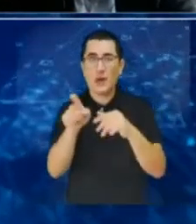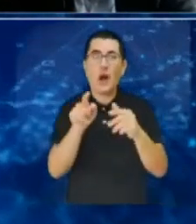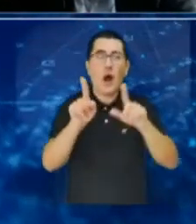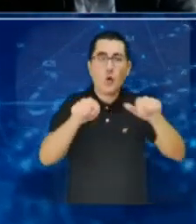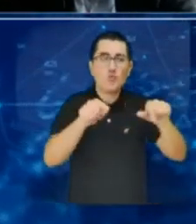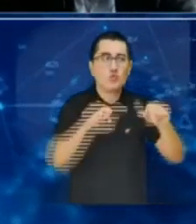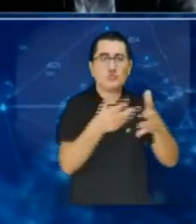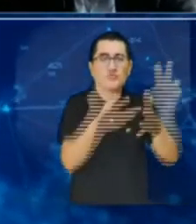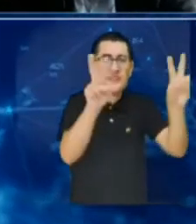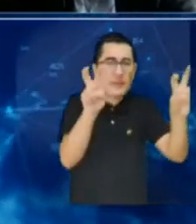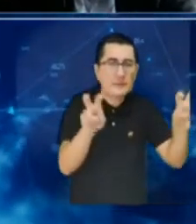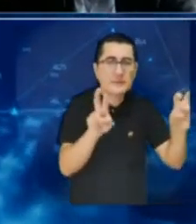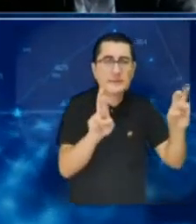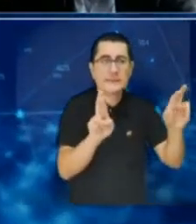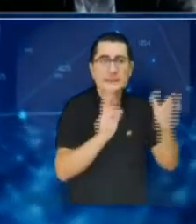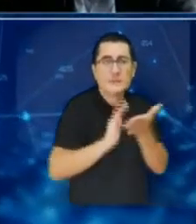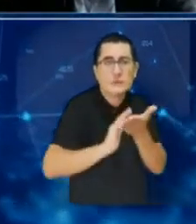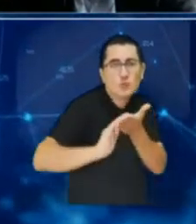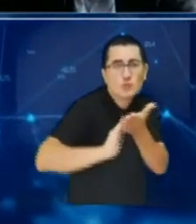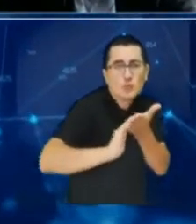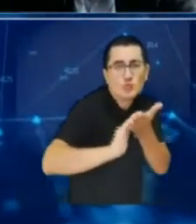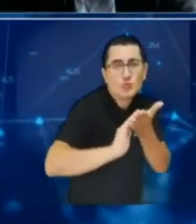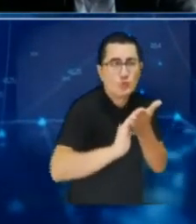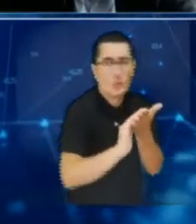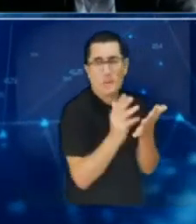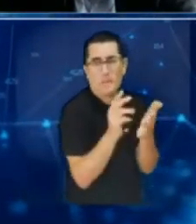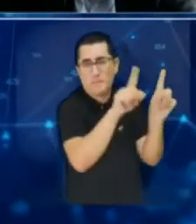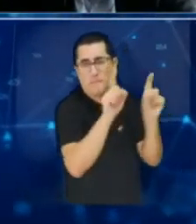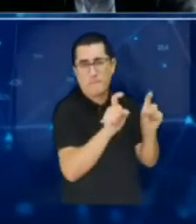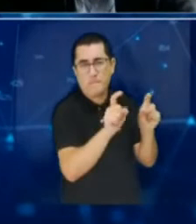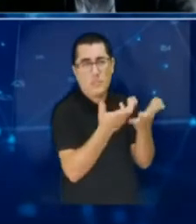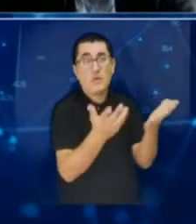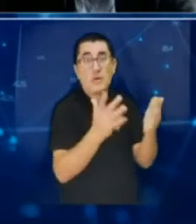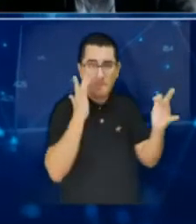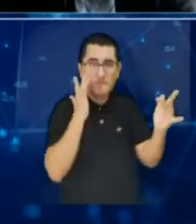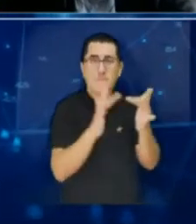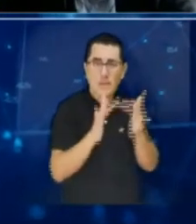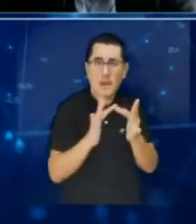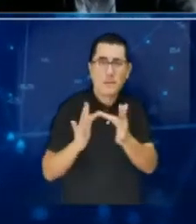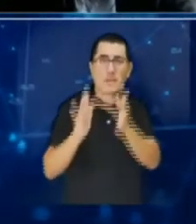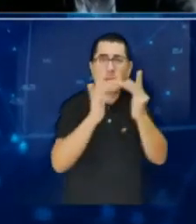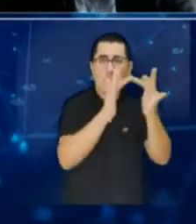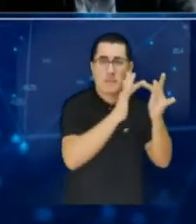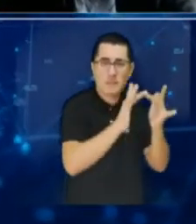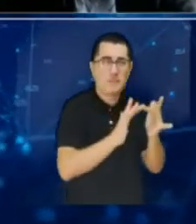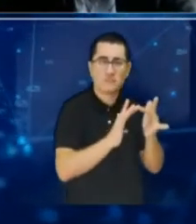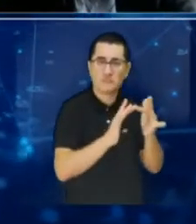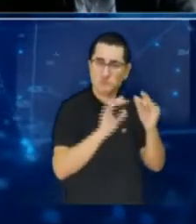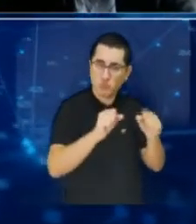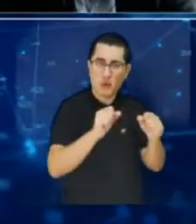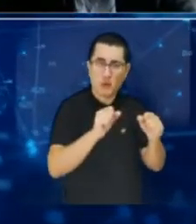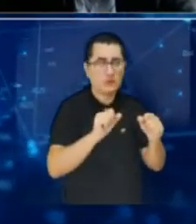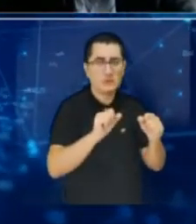His intention is to solve some issues on homogeneous ways. So,